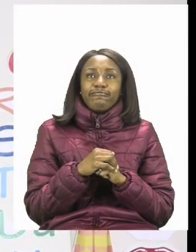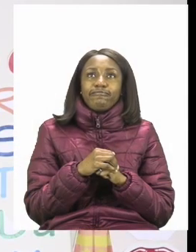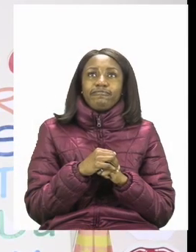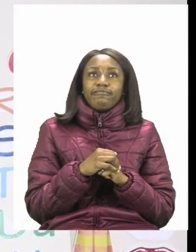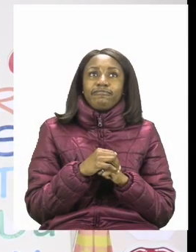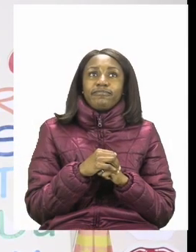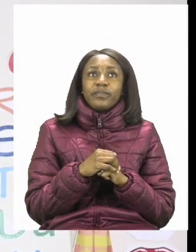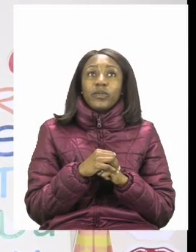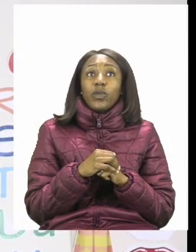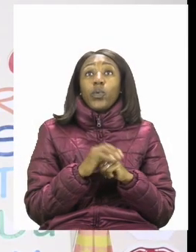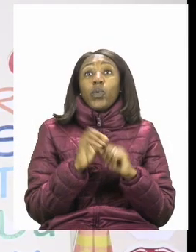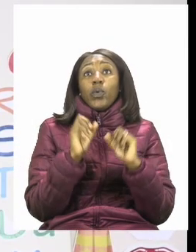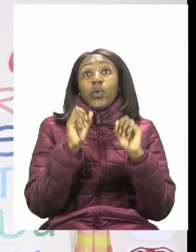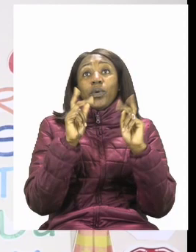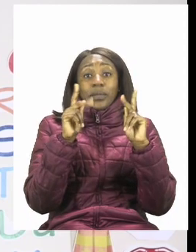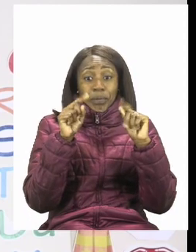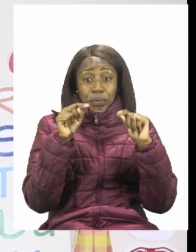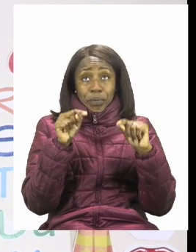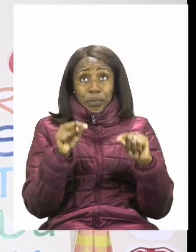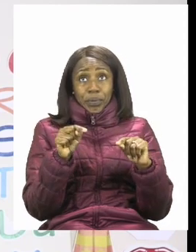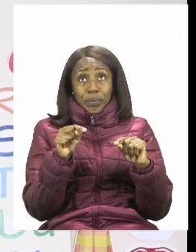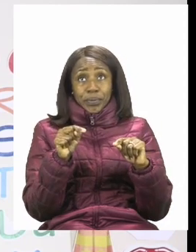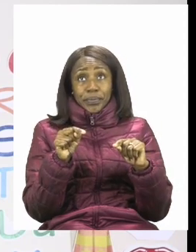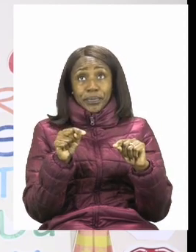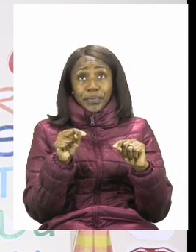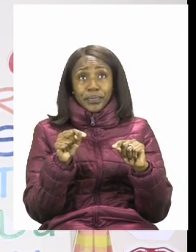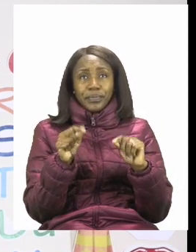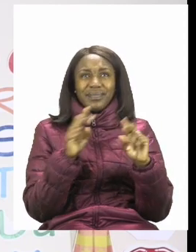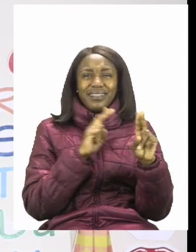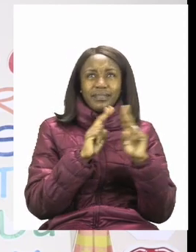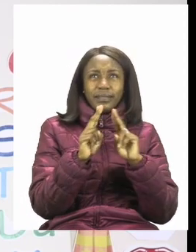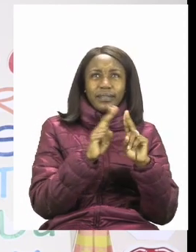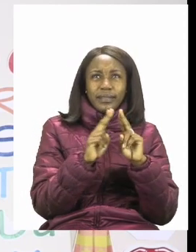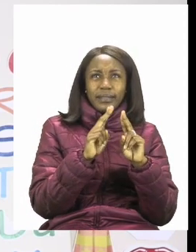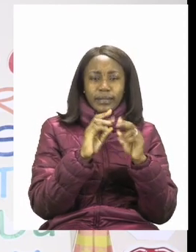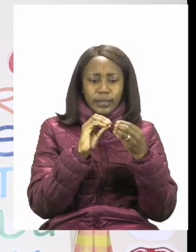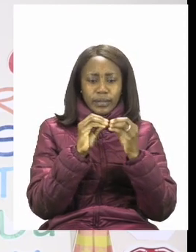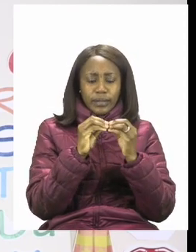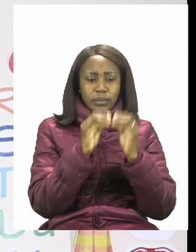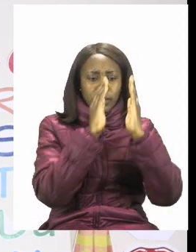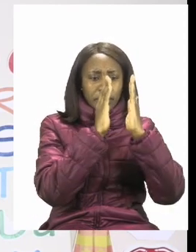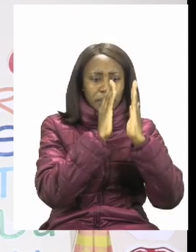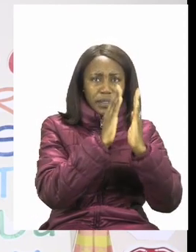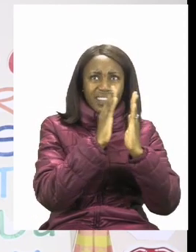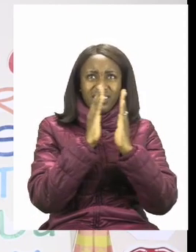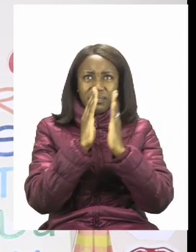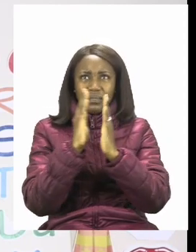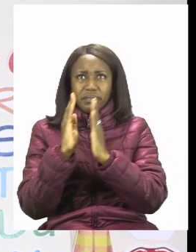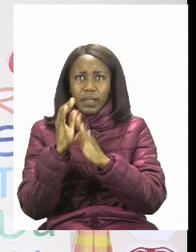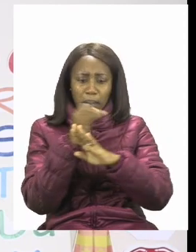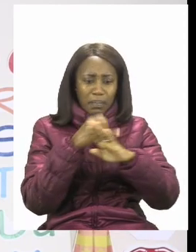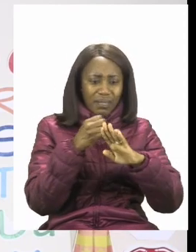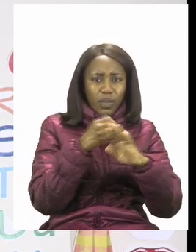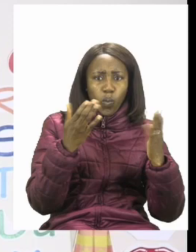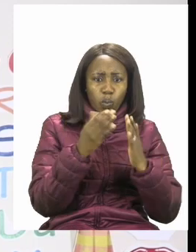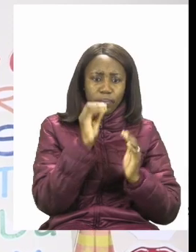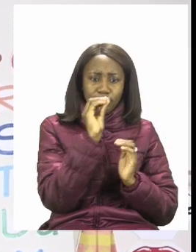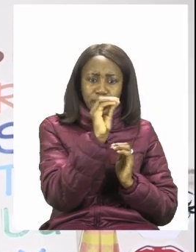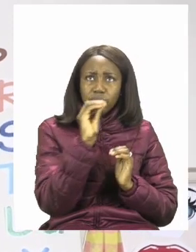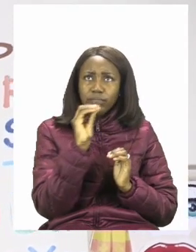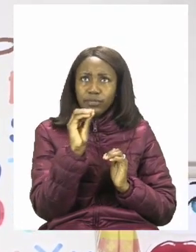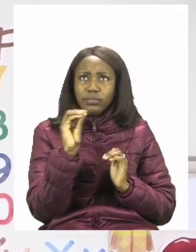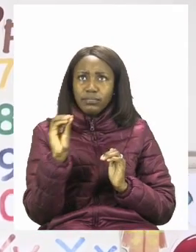For this part of our lesson, we are going to talk about place values. Okay, for this